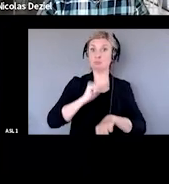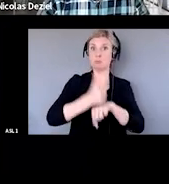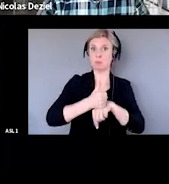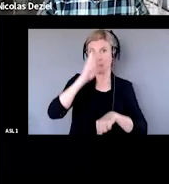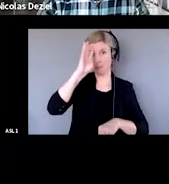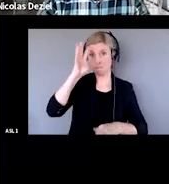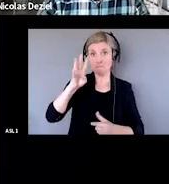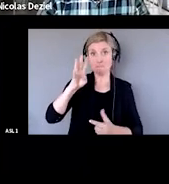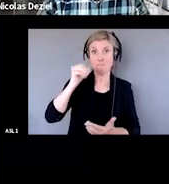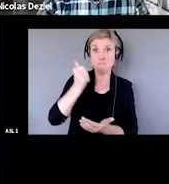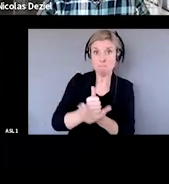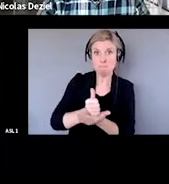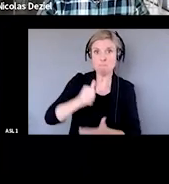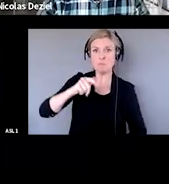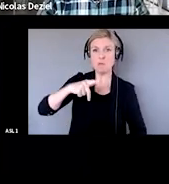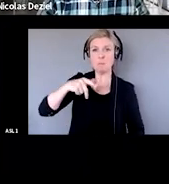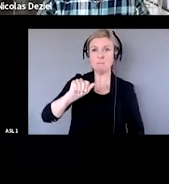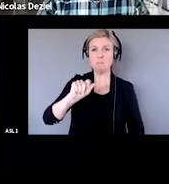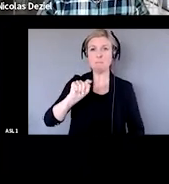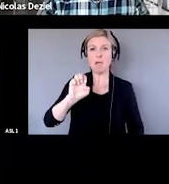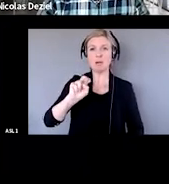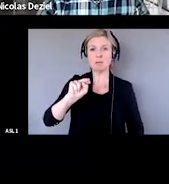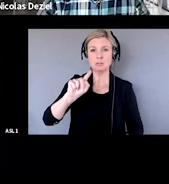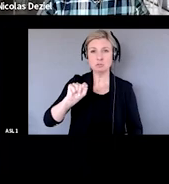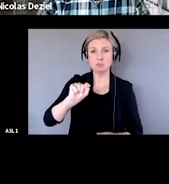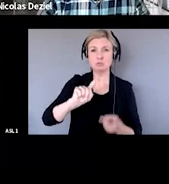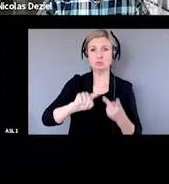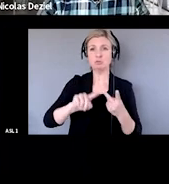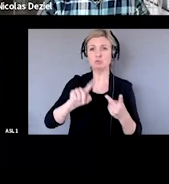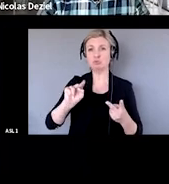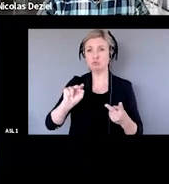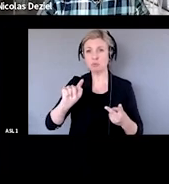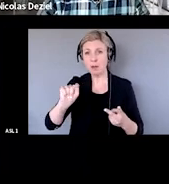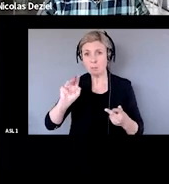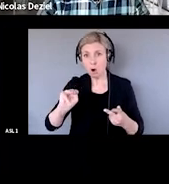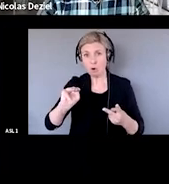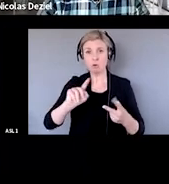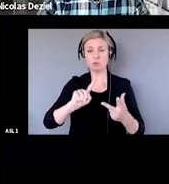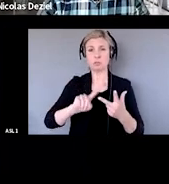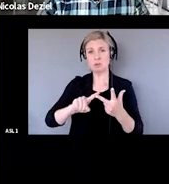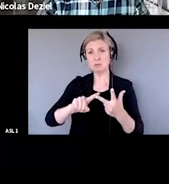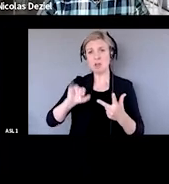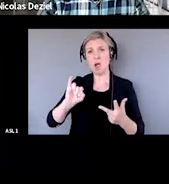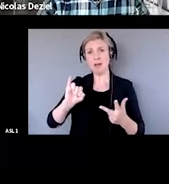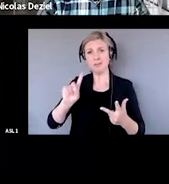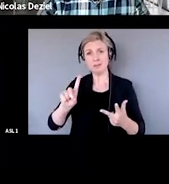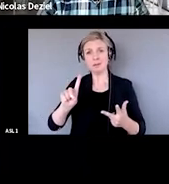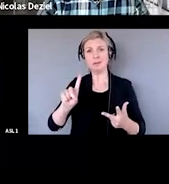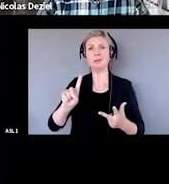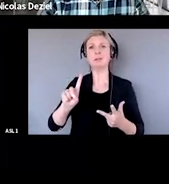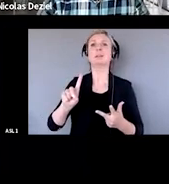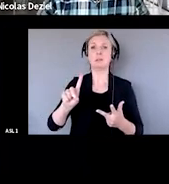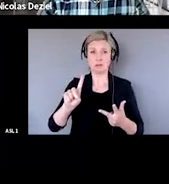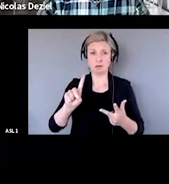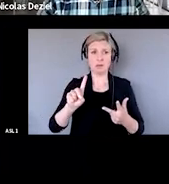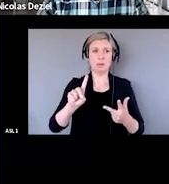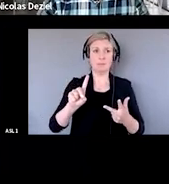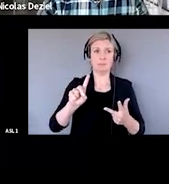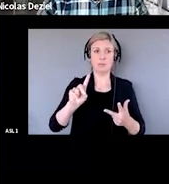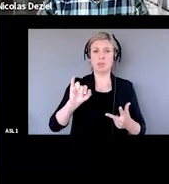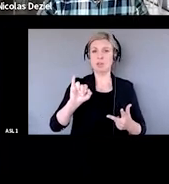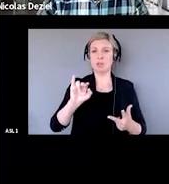and industrial designs. And we also work on increasing IP awareness among